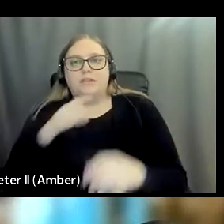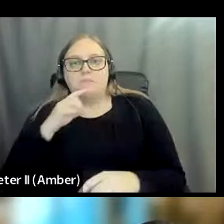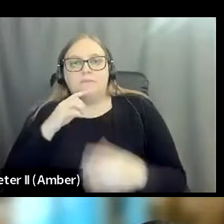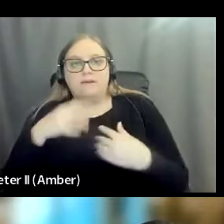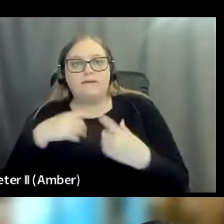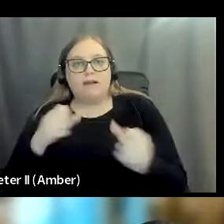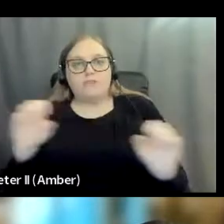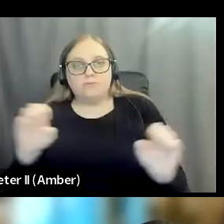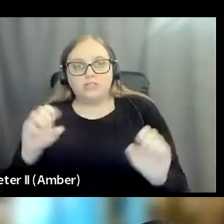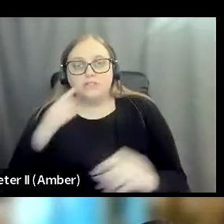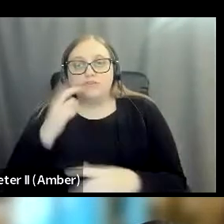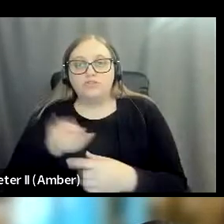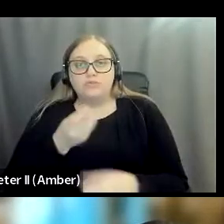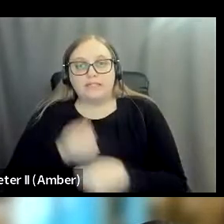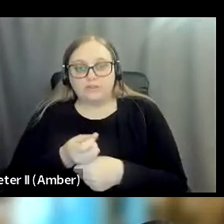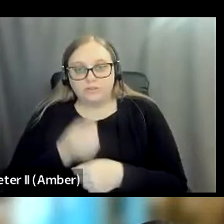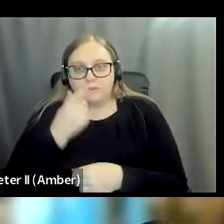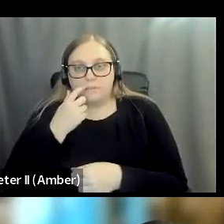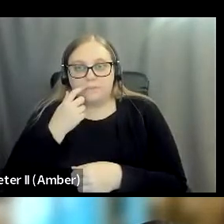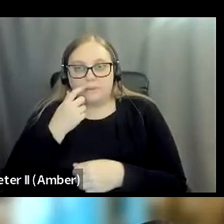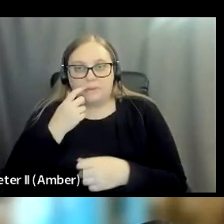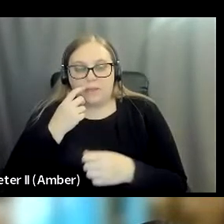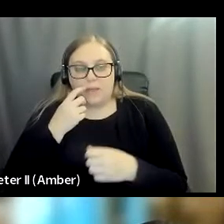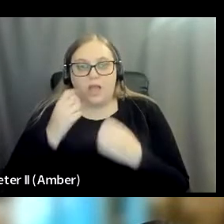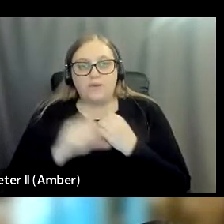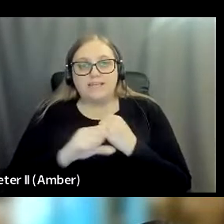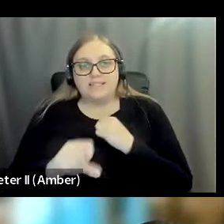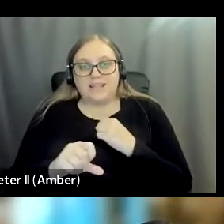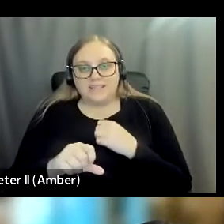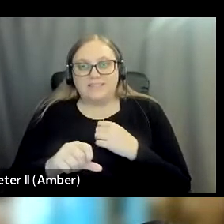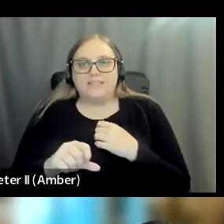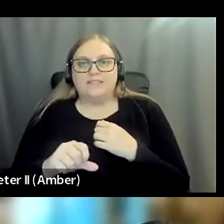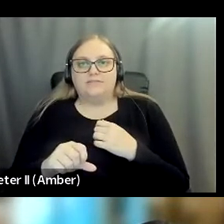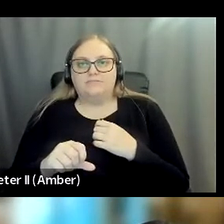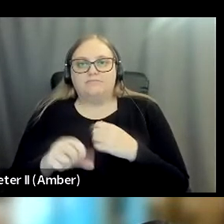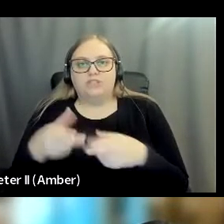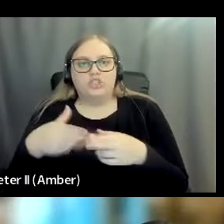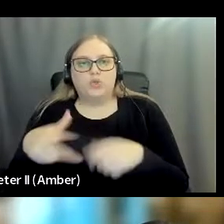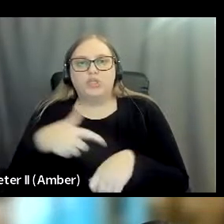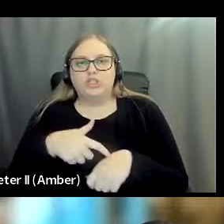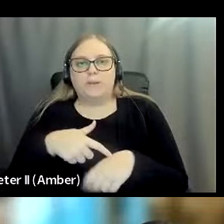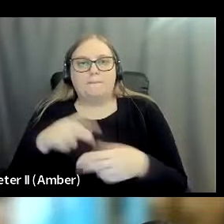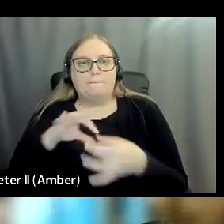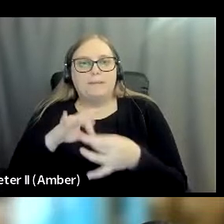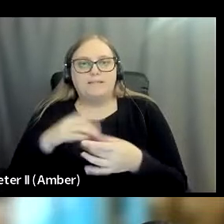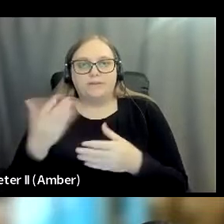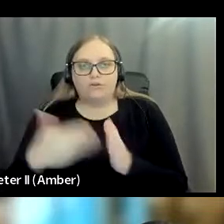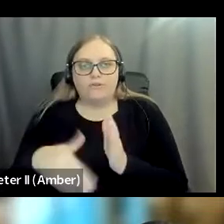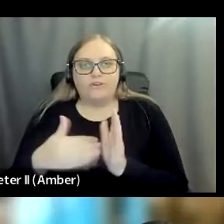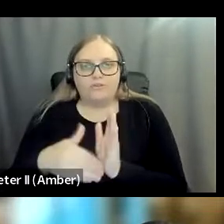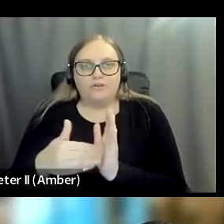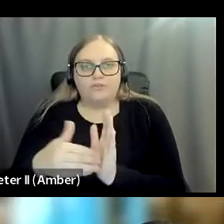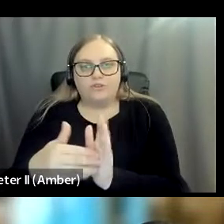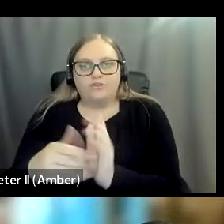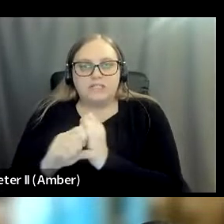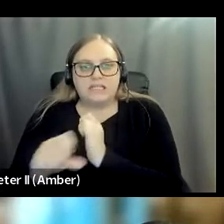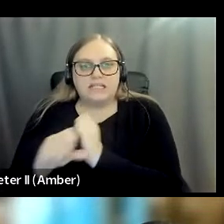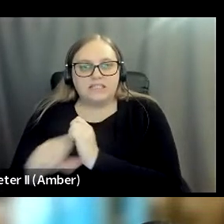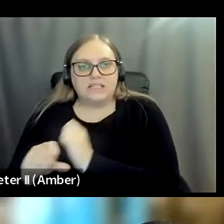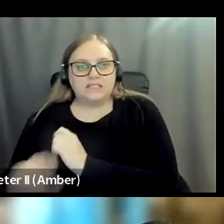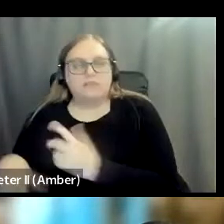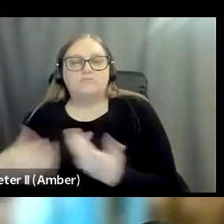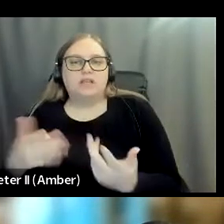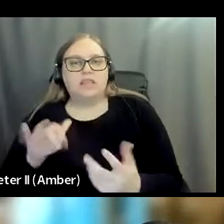2 years, was that we extended it on a short-term basis over and over and over again. And I think that's